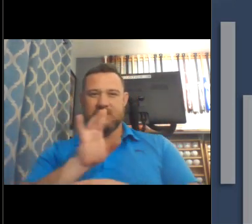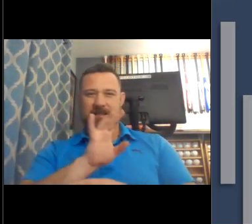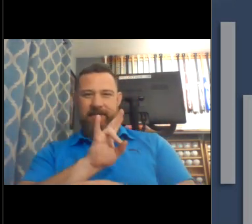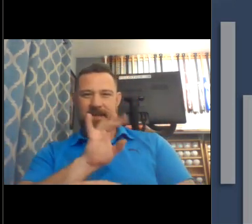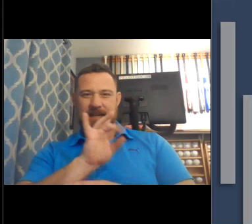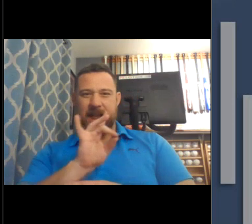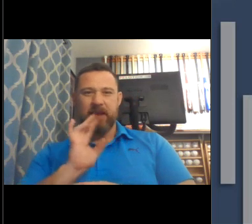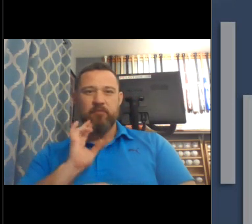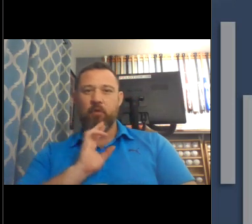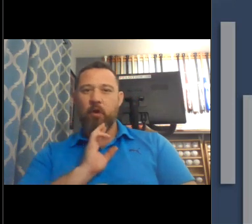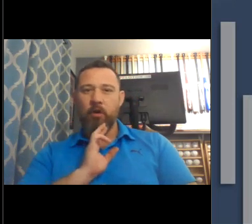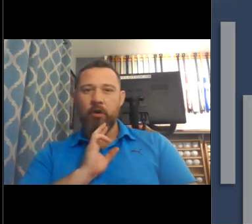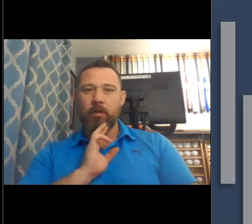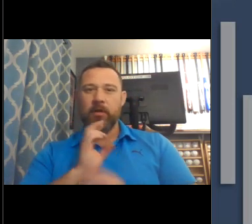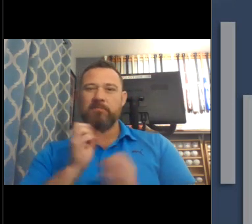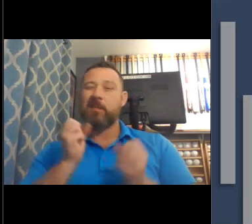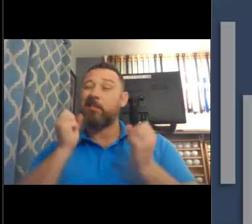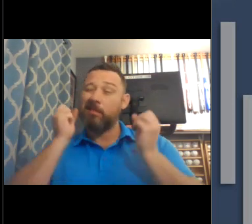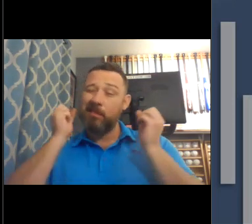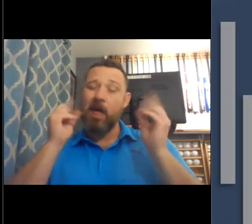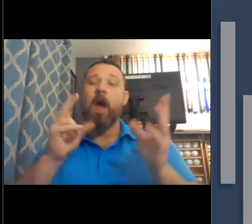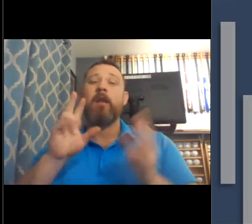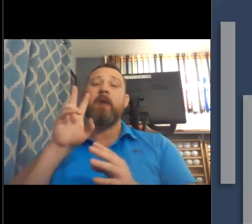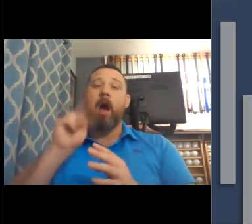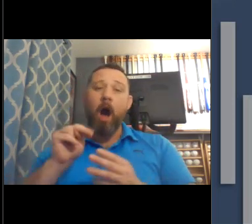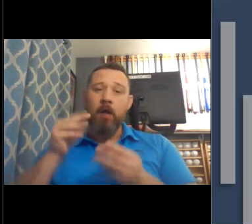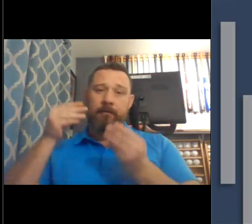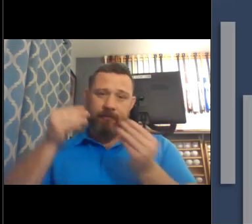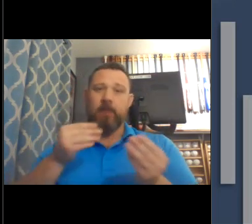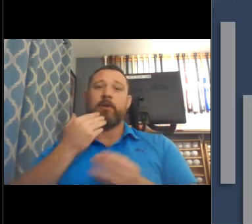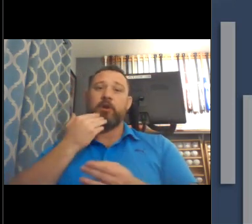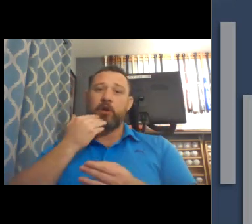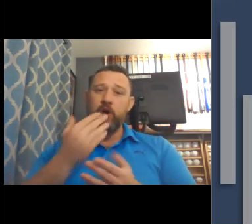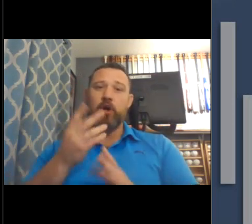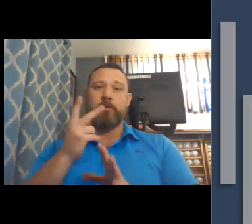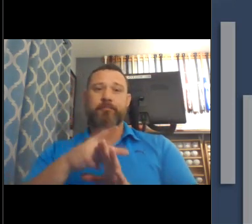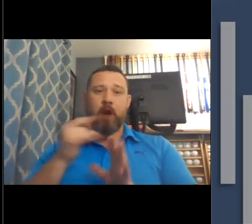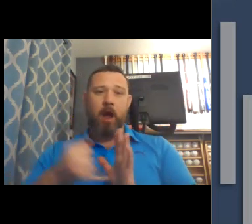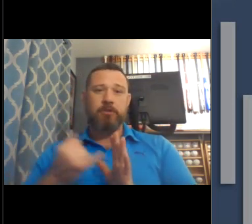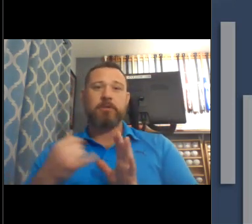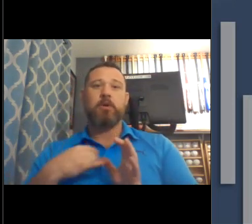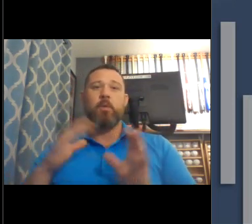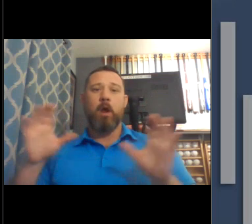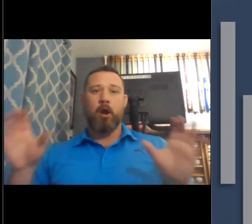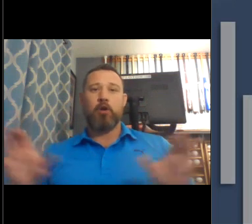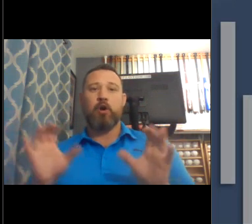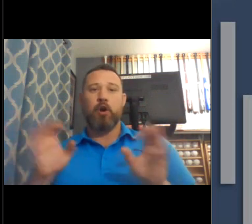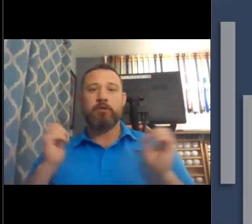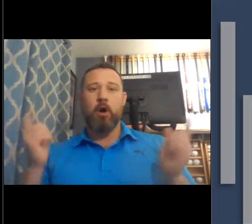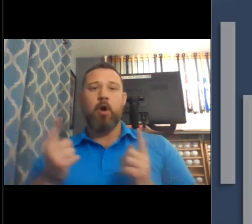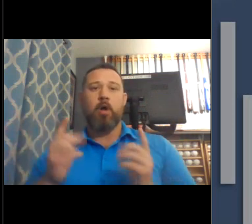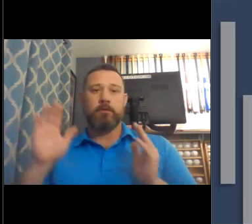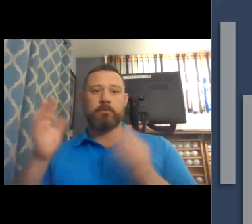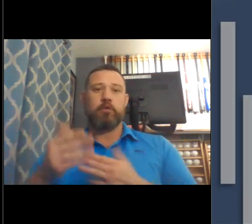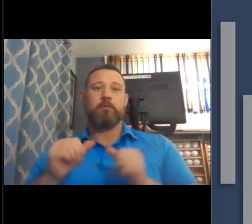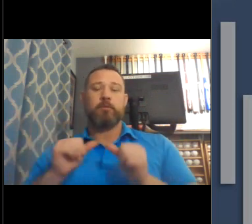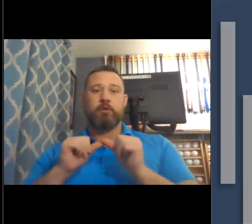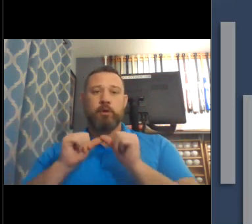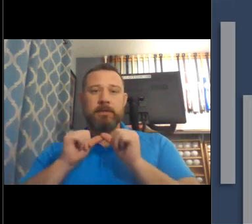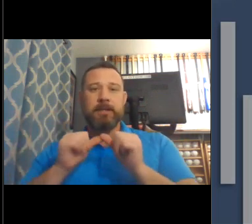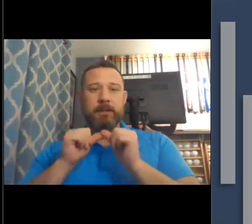There's a lot of unfunded, really good projects out there. So I just want to encourage us all in this room to continue